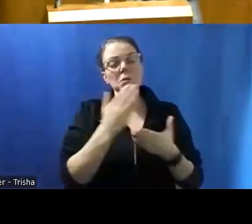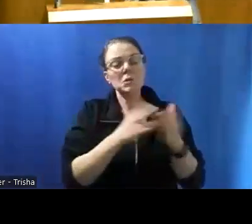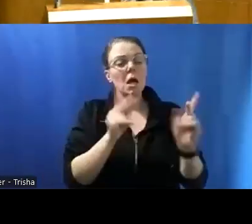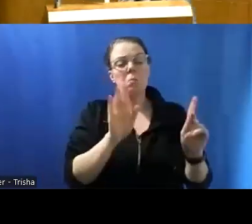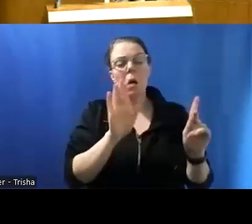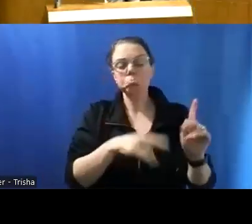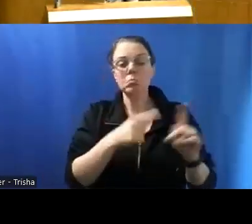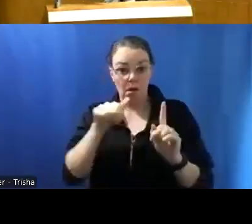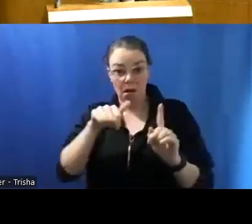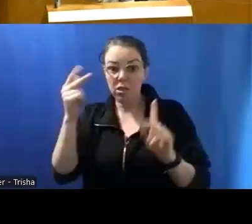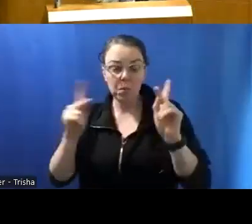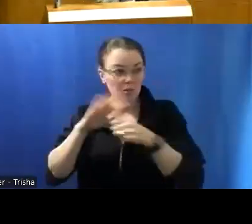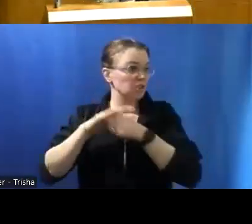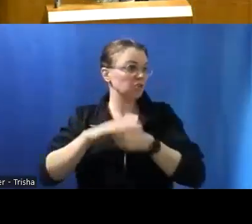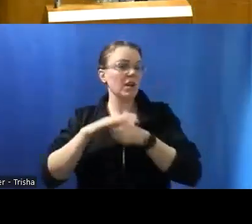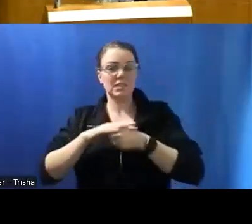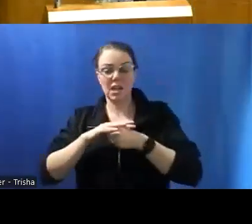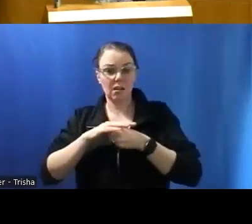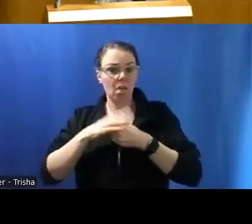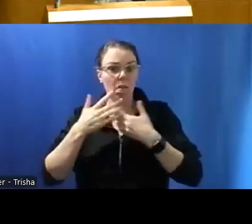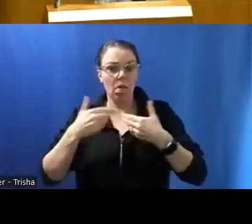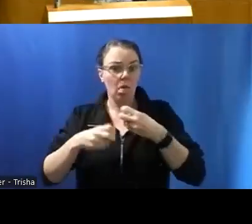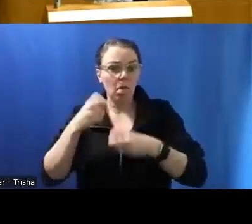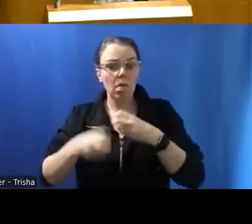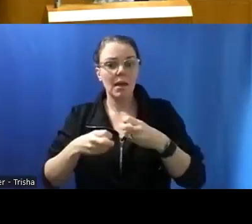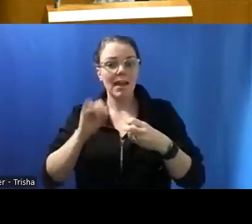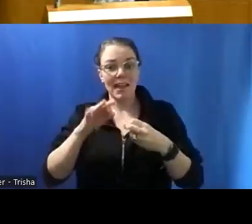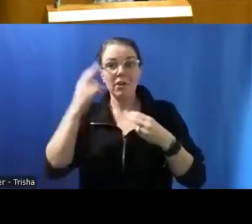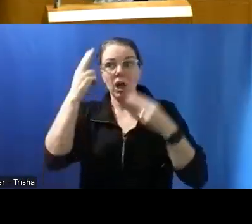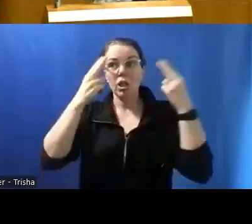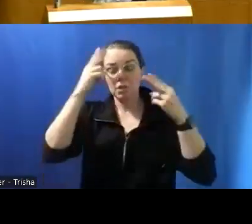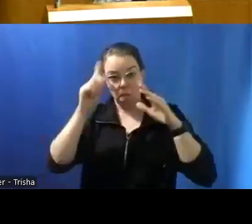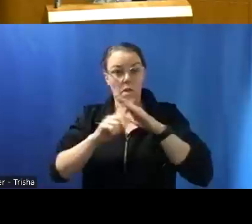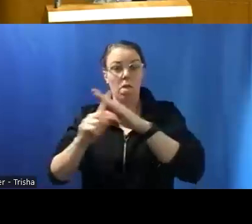is. And many people who are starting to have these hallucinations,